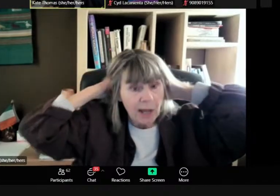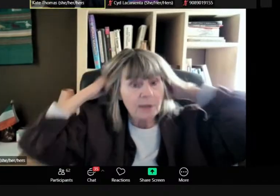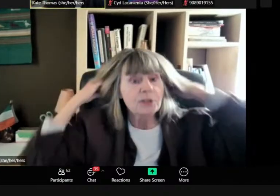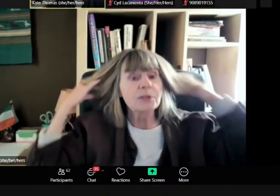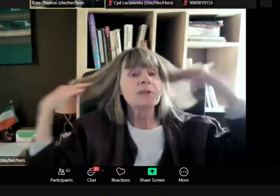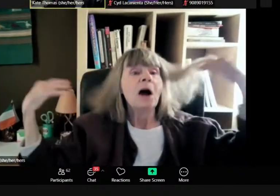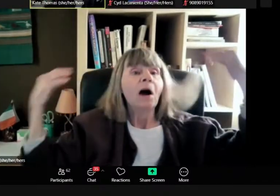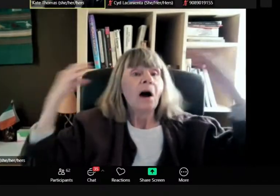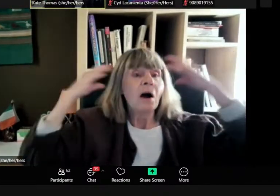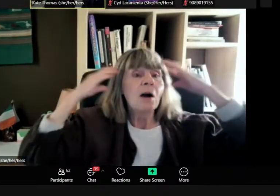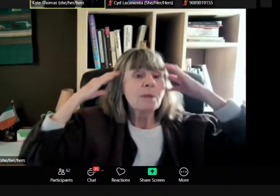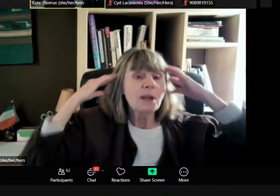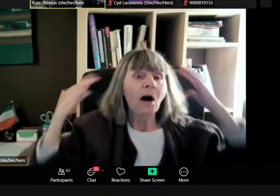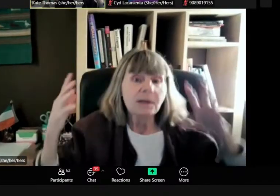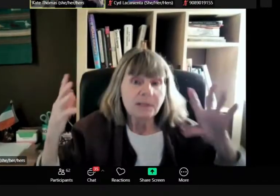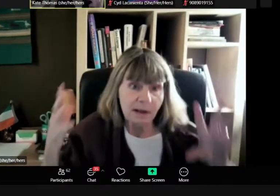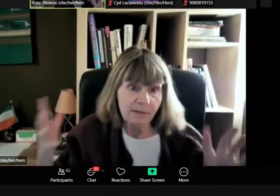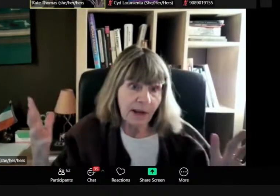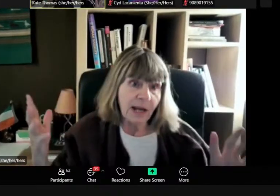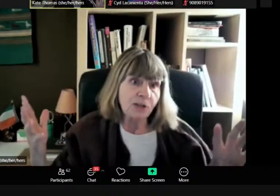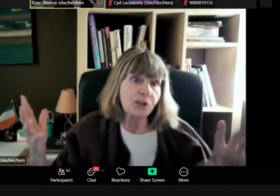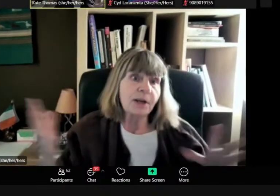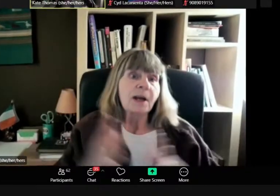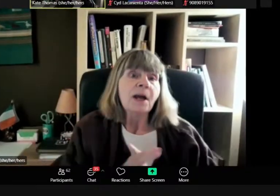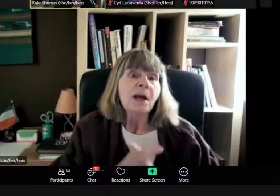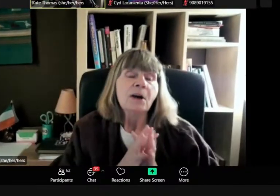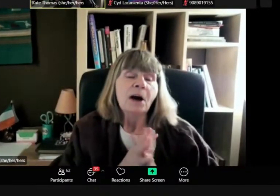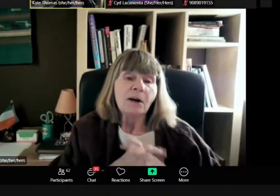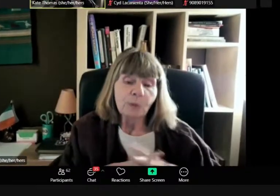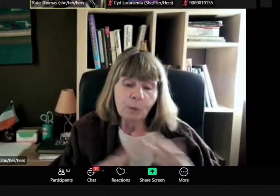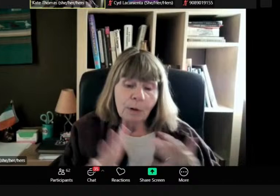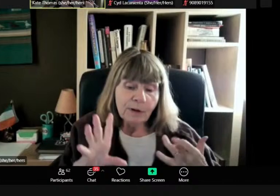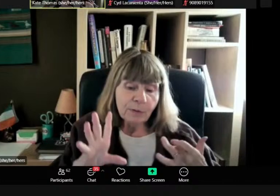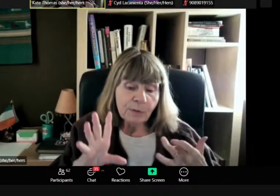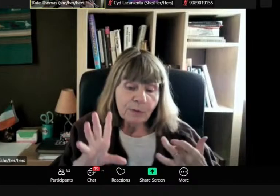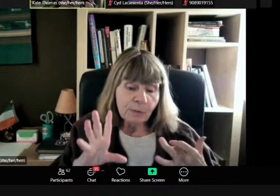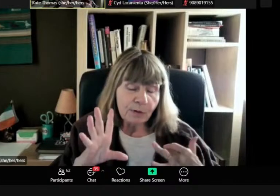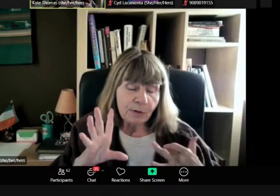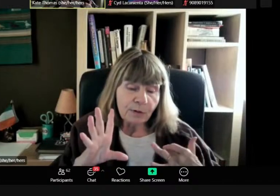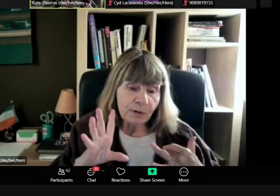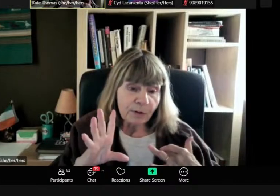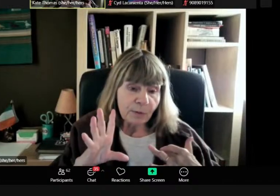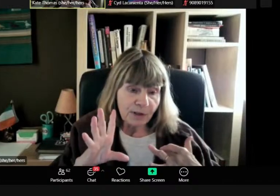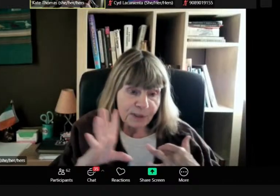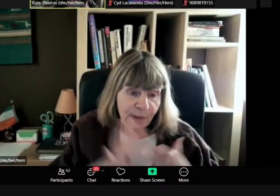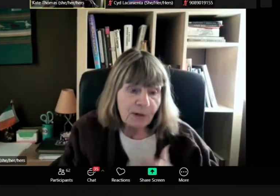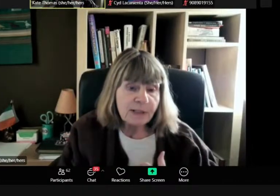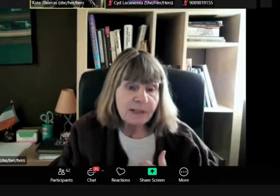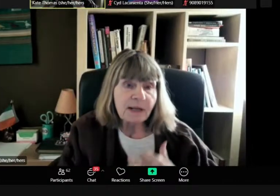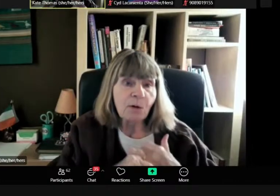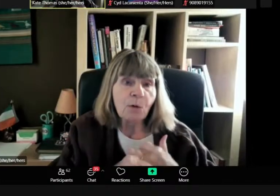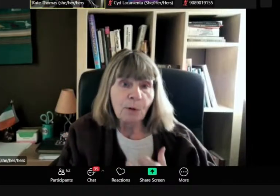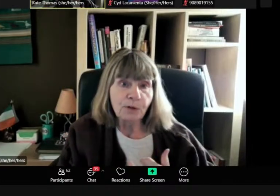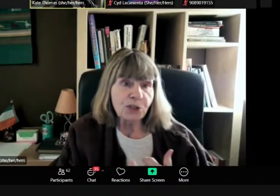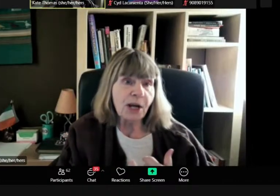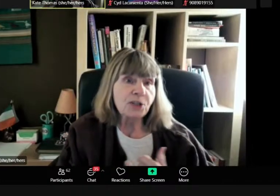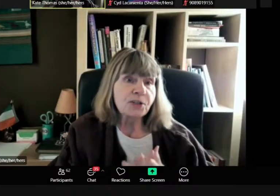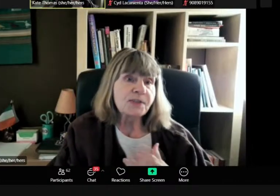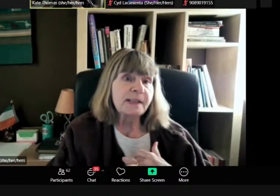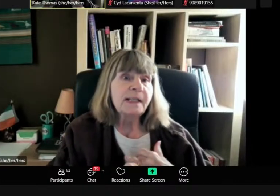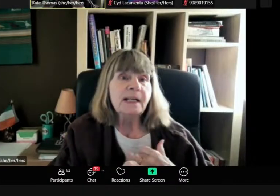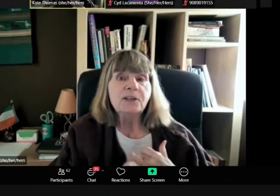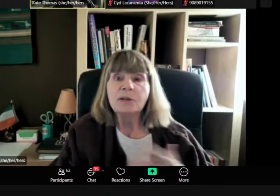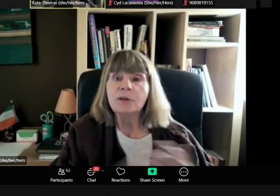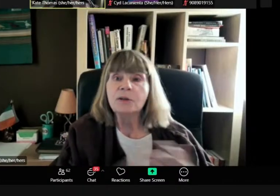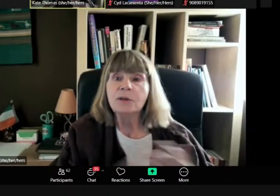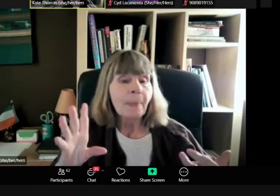those challenges are because of aging. For women, we're experiencing hormonal